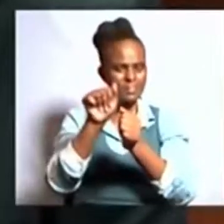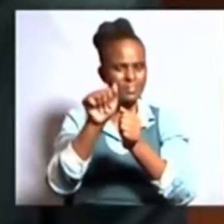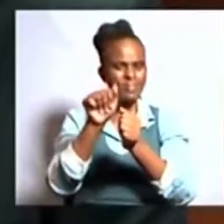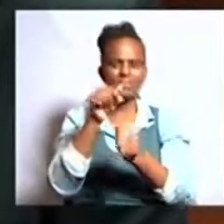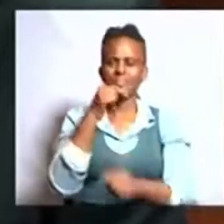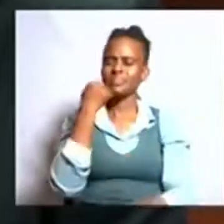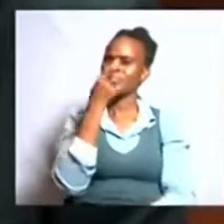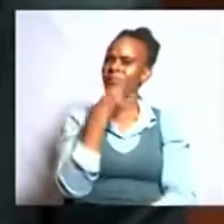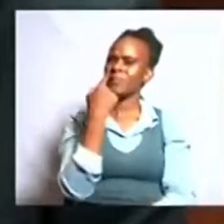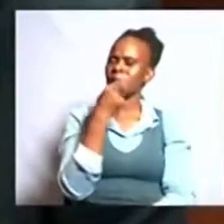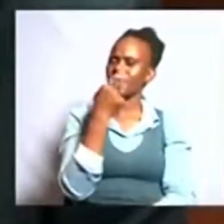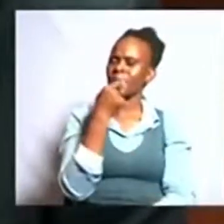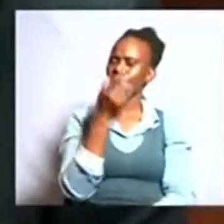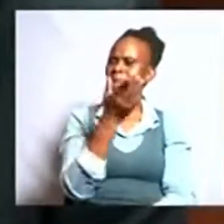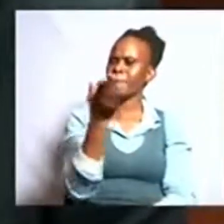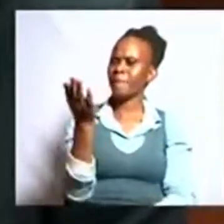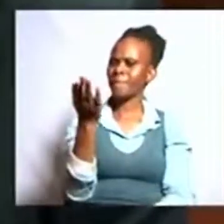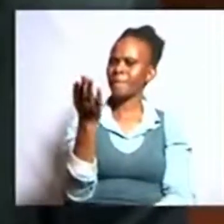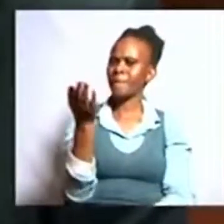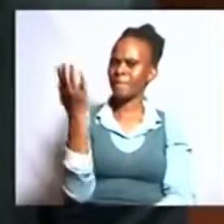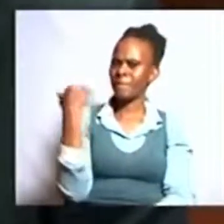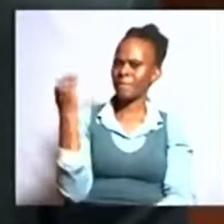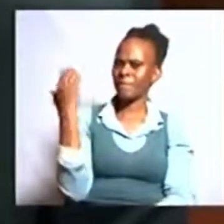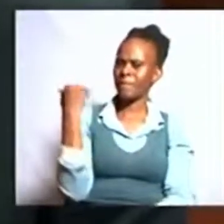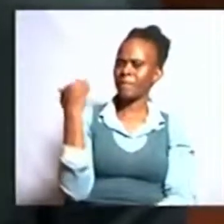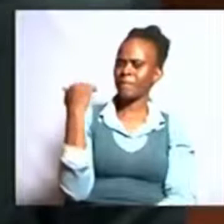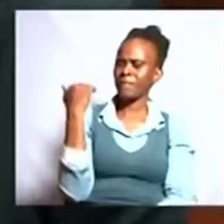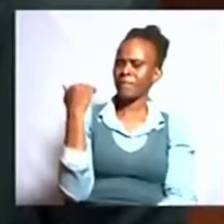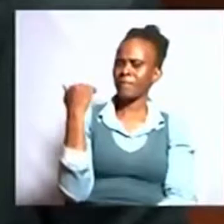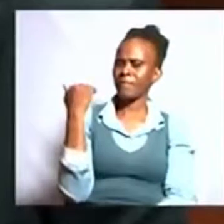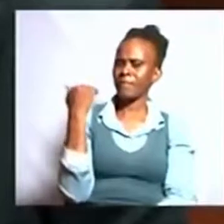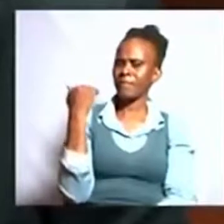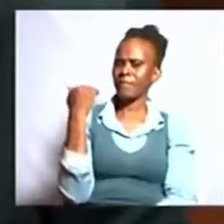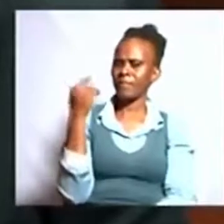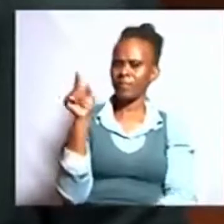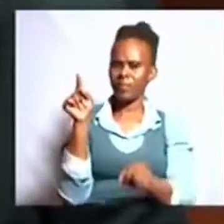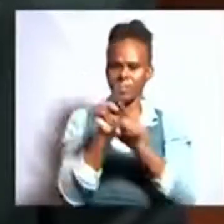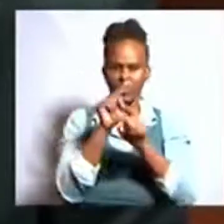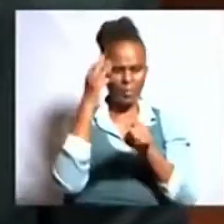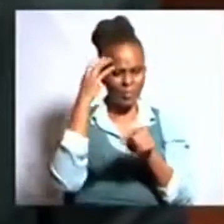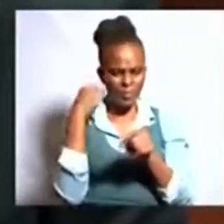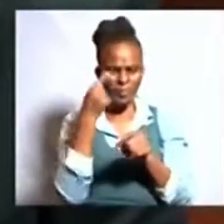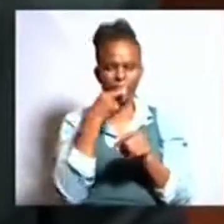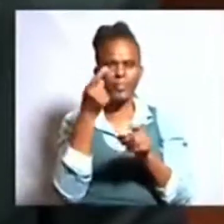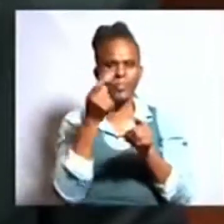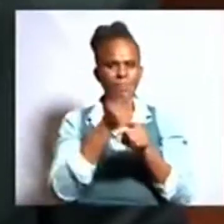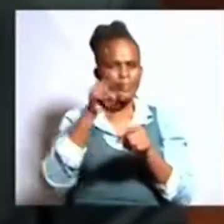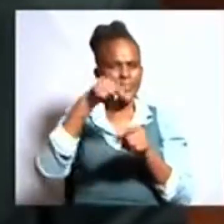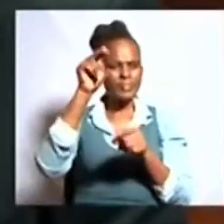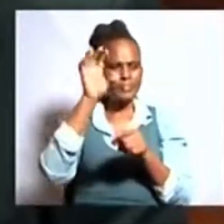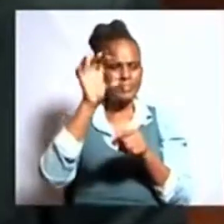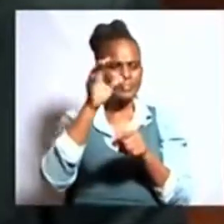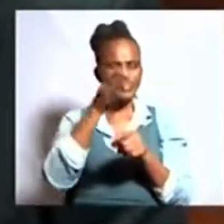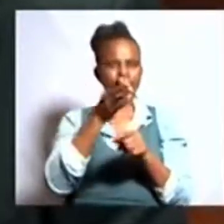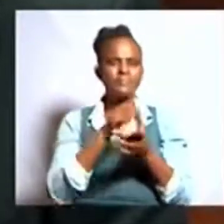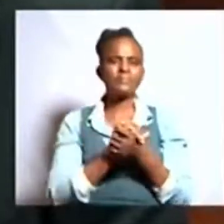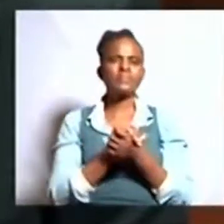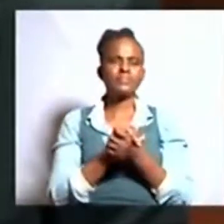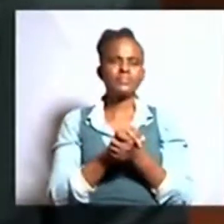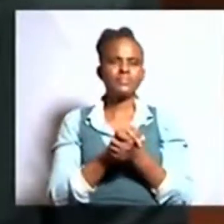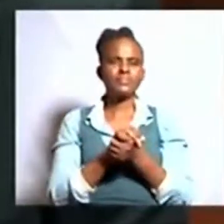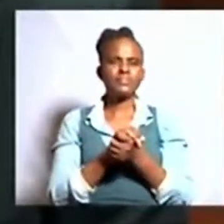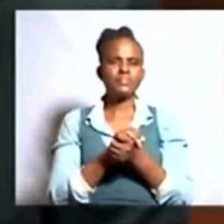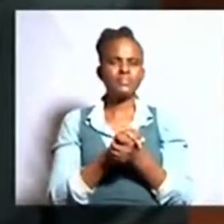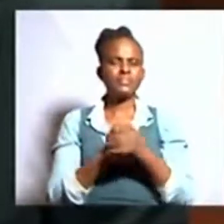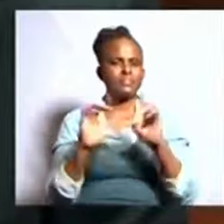who were sitting on this, or even the same officials that are from Northern Province, wherever